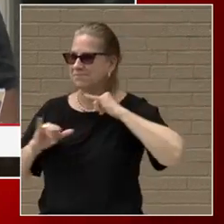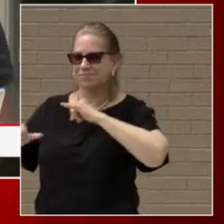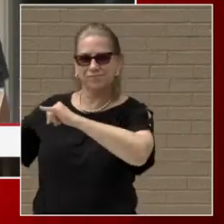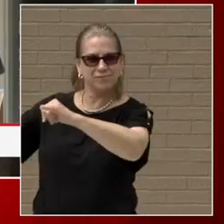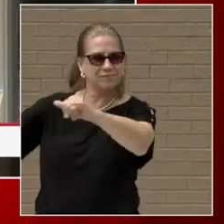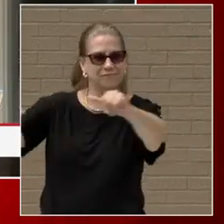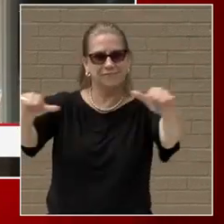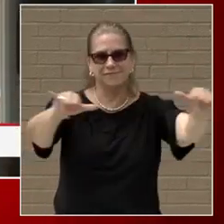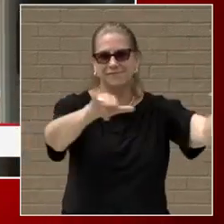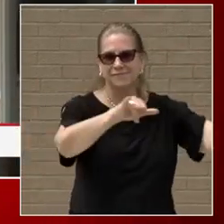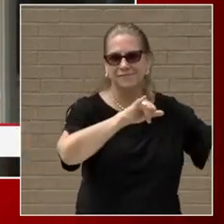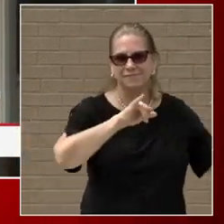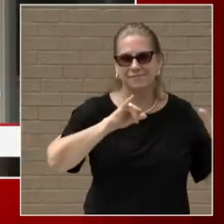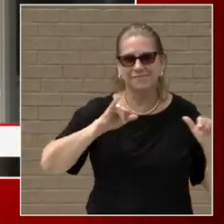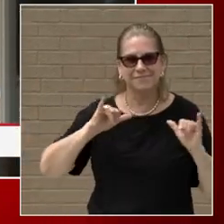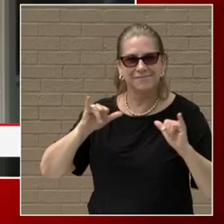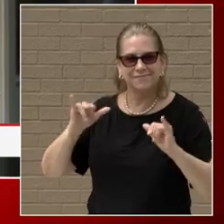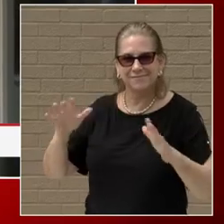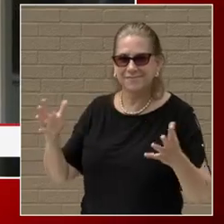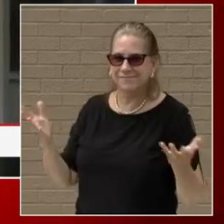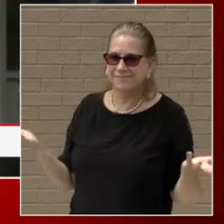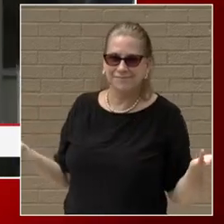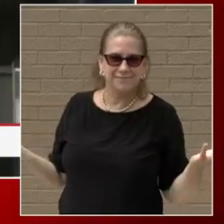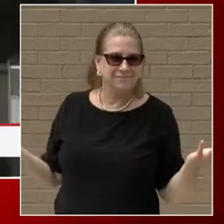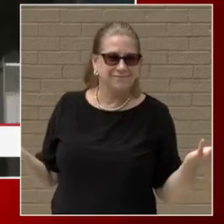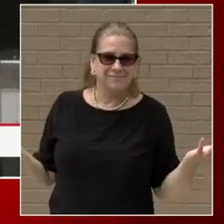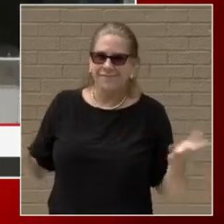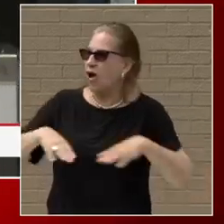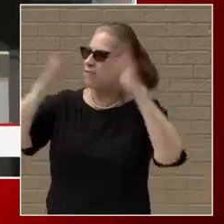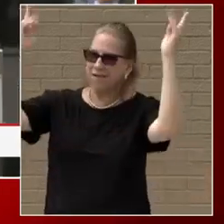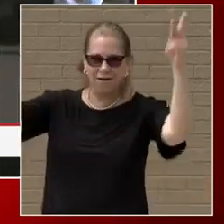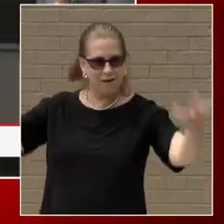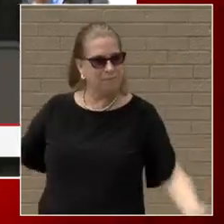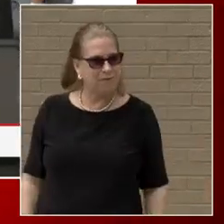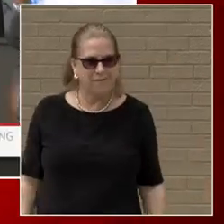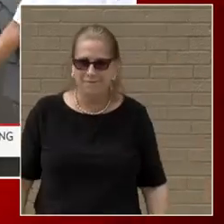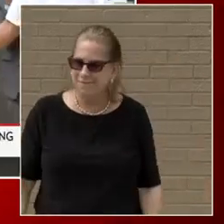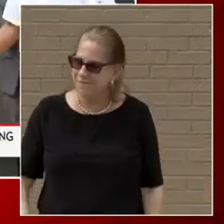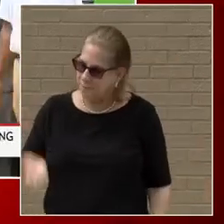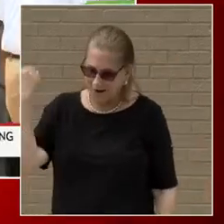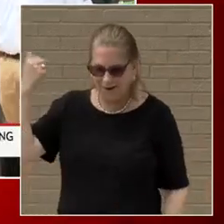So let's cut the ribbon and let's open it up.